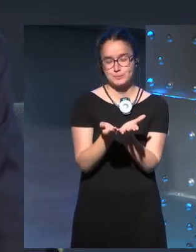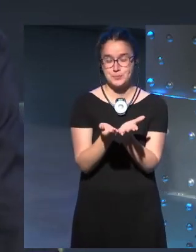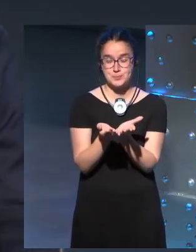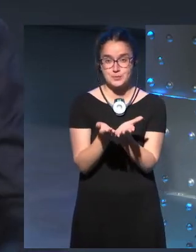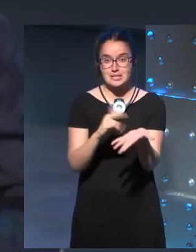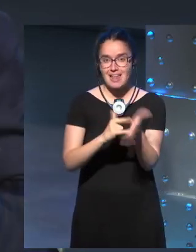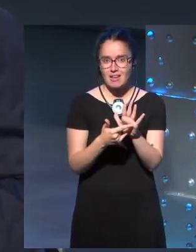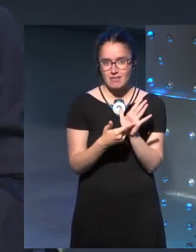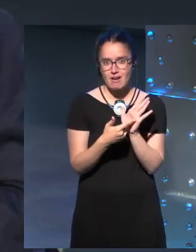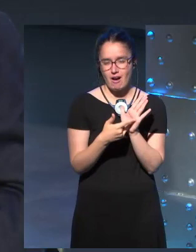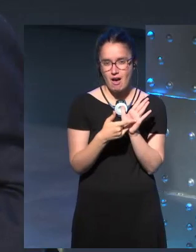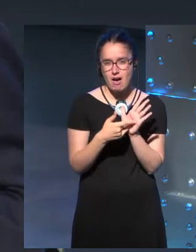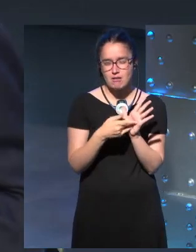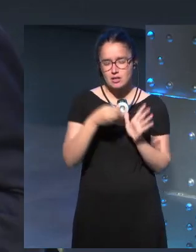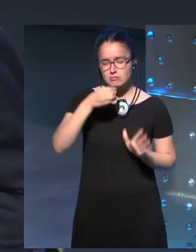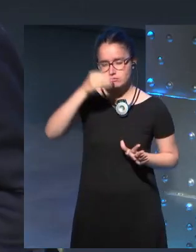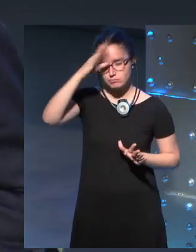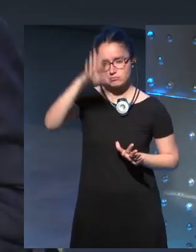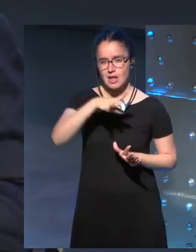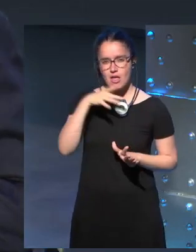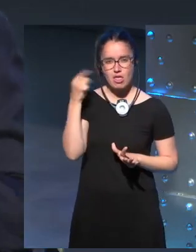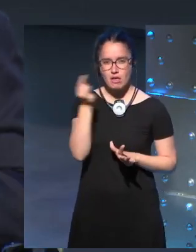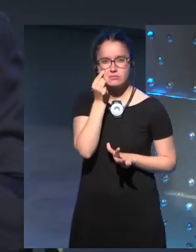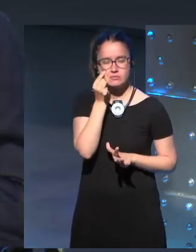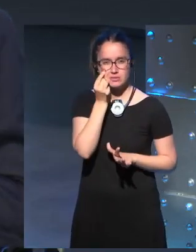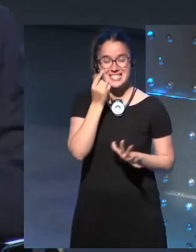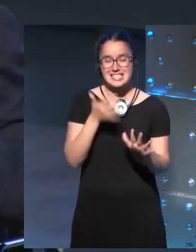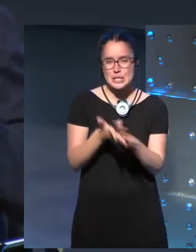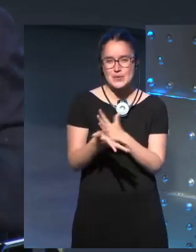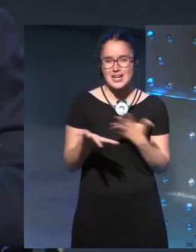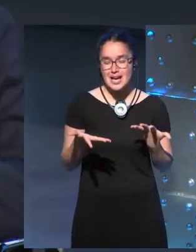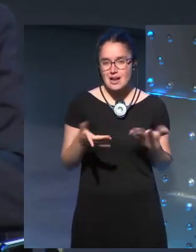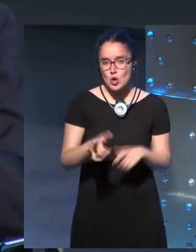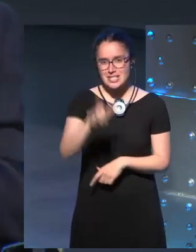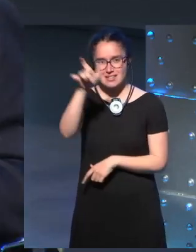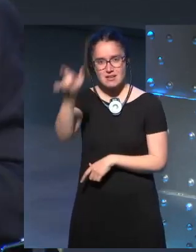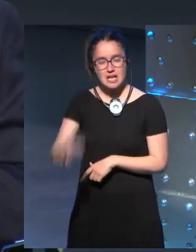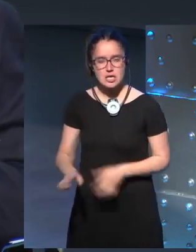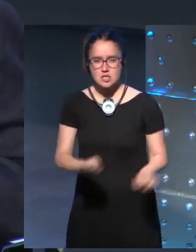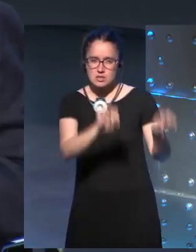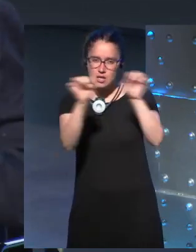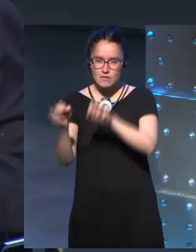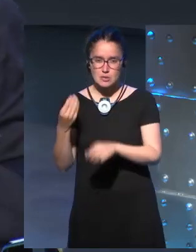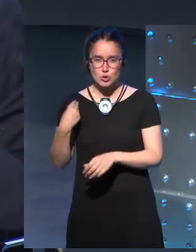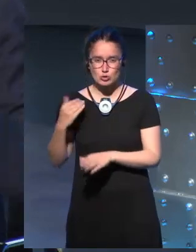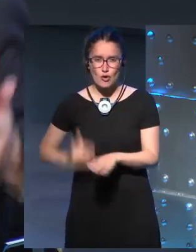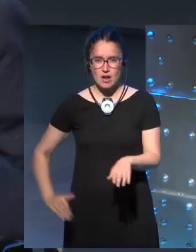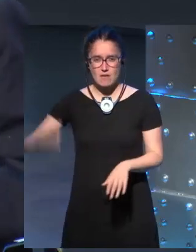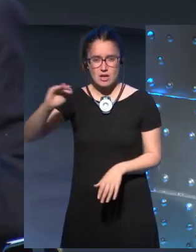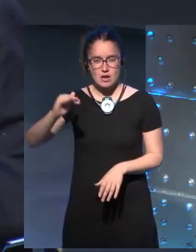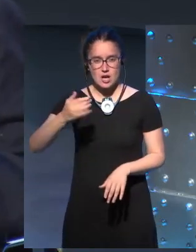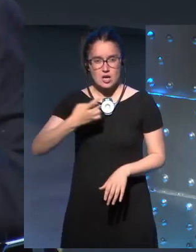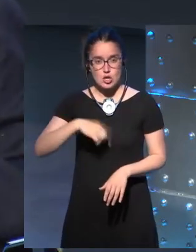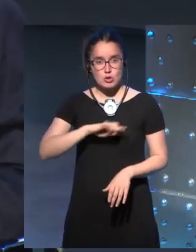ball. Technique. The fact of being smart, the fact of being intelligent. For example, Italian